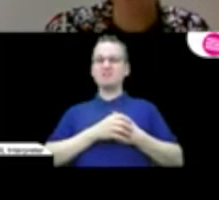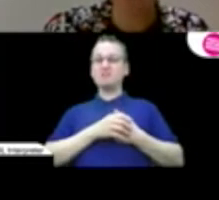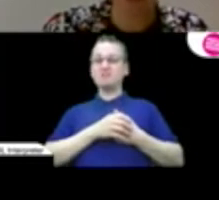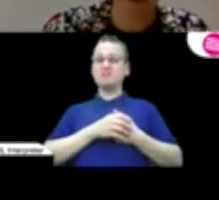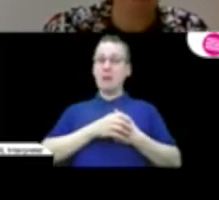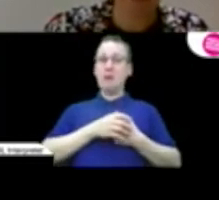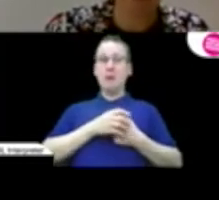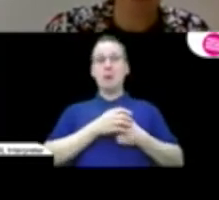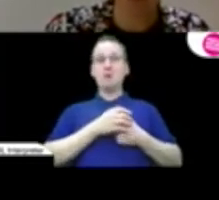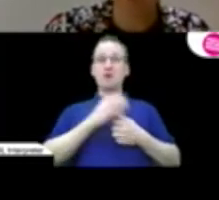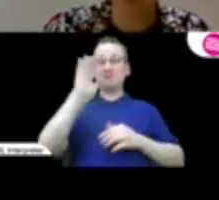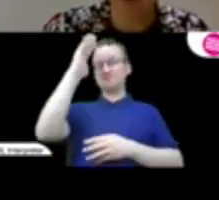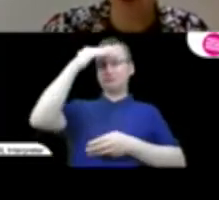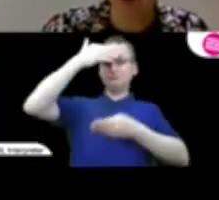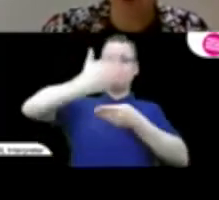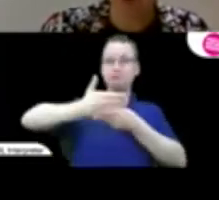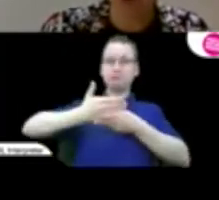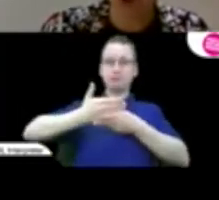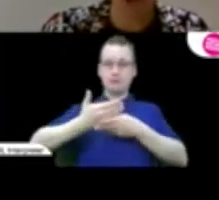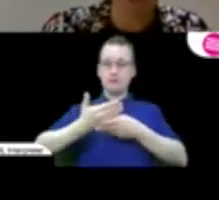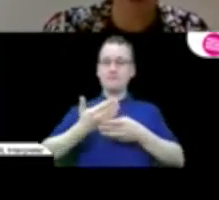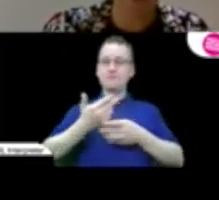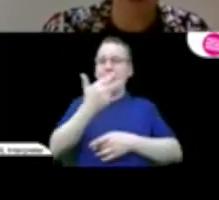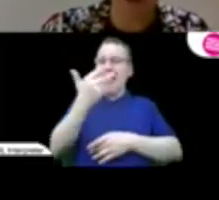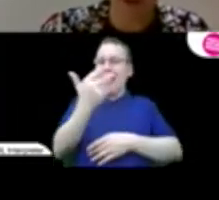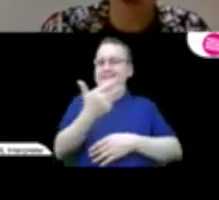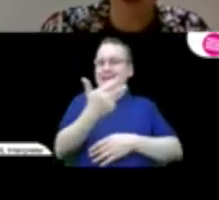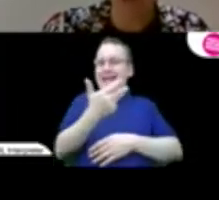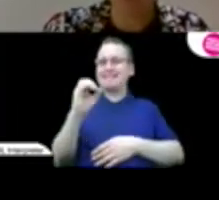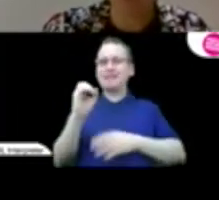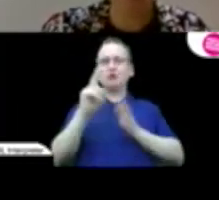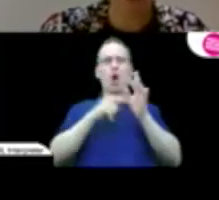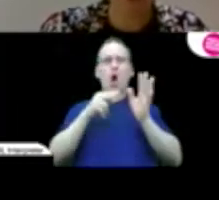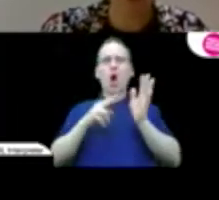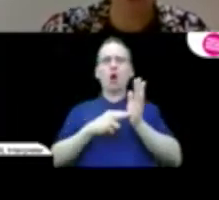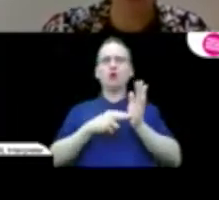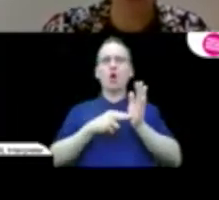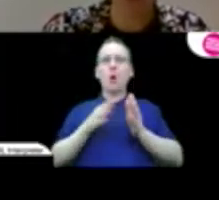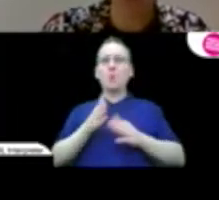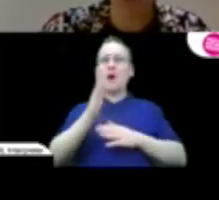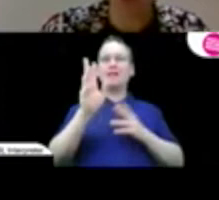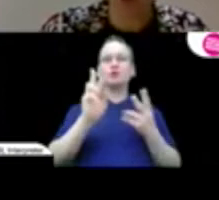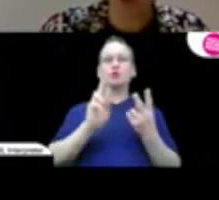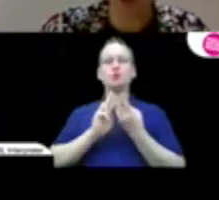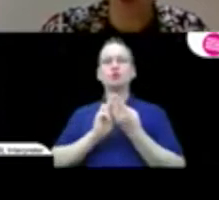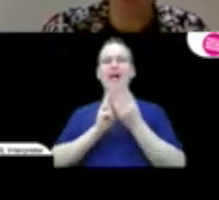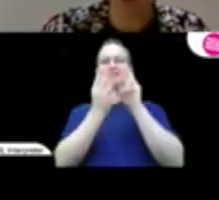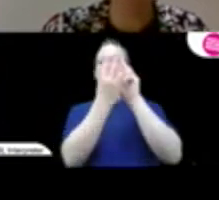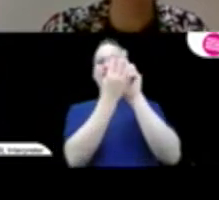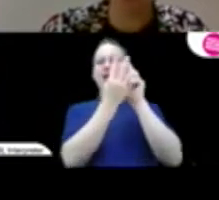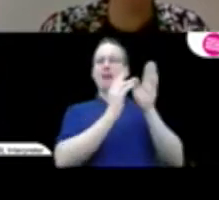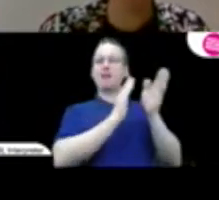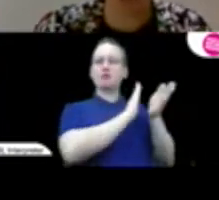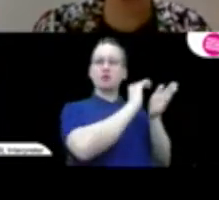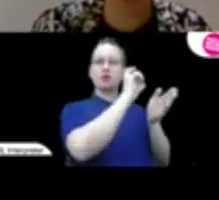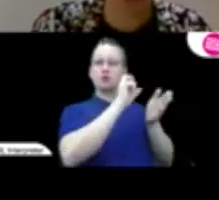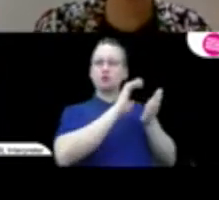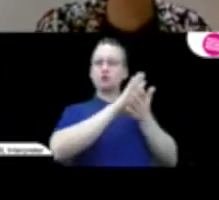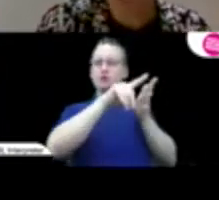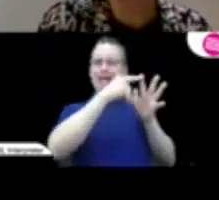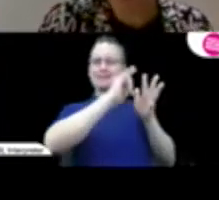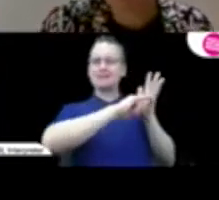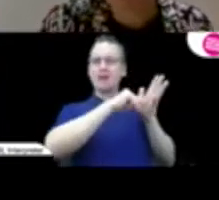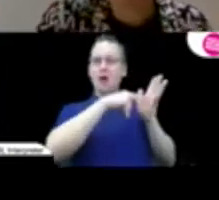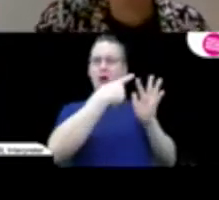And in the spring of 1880, John arrived in Chesterfield with as part of a group of